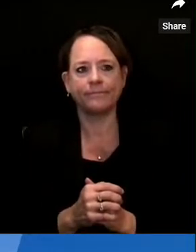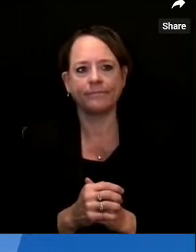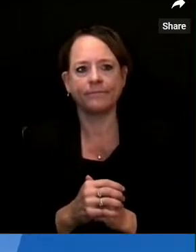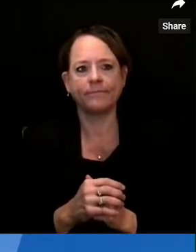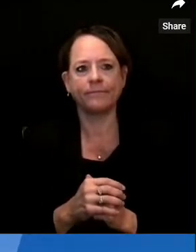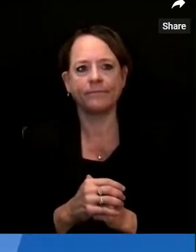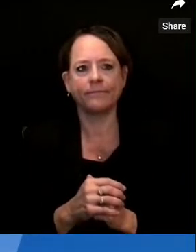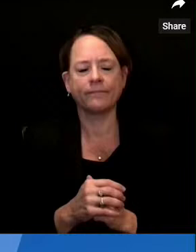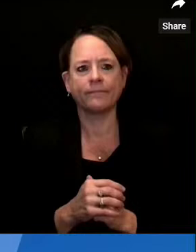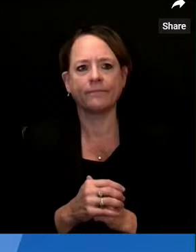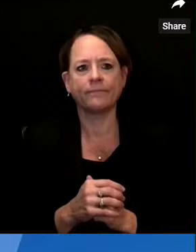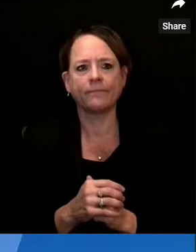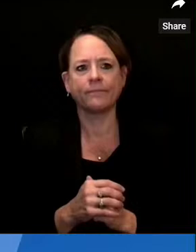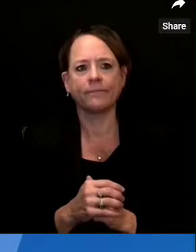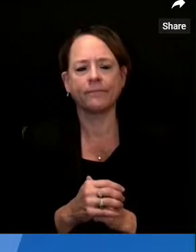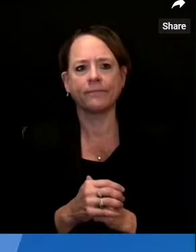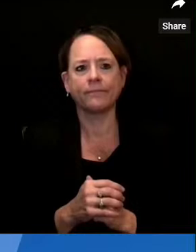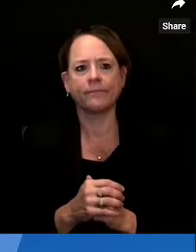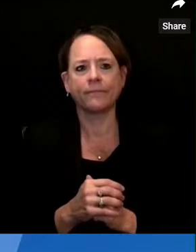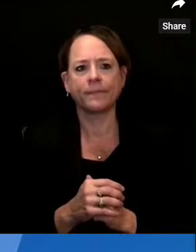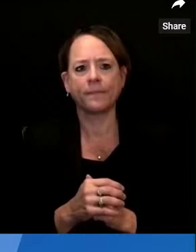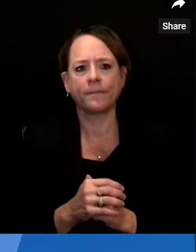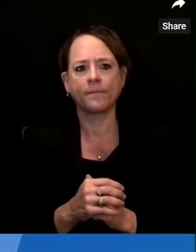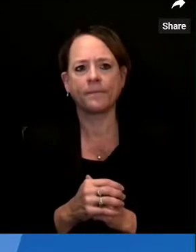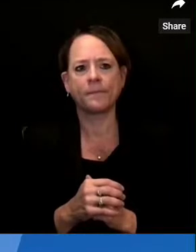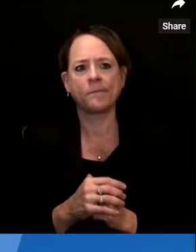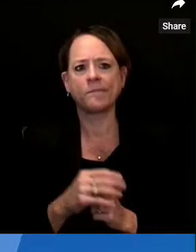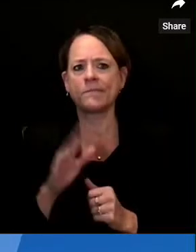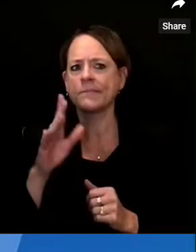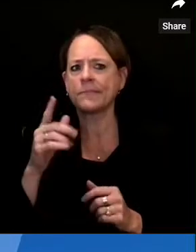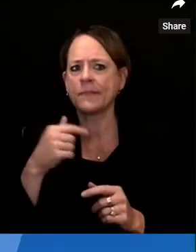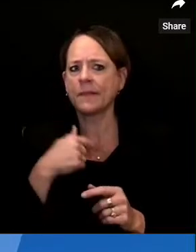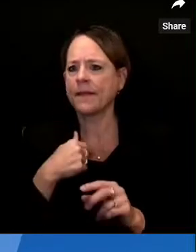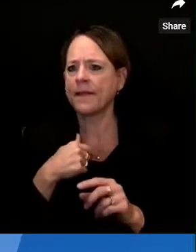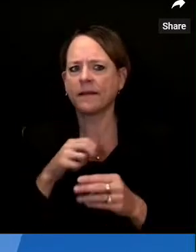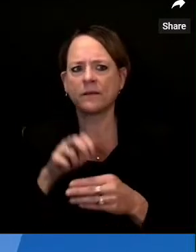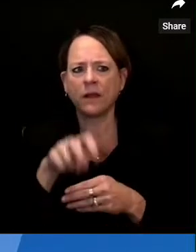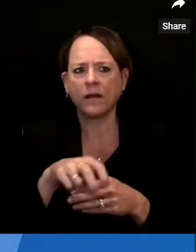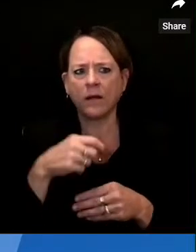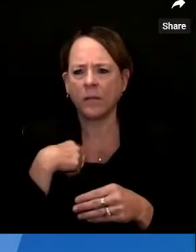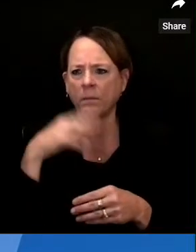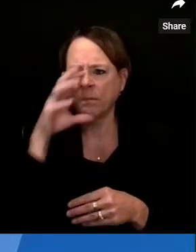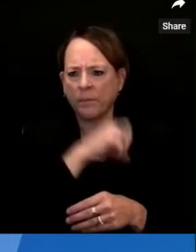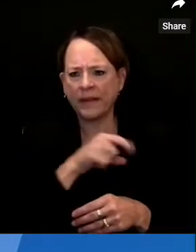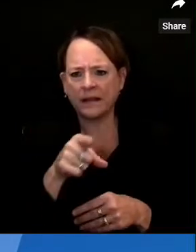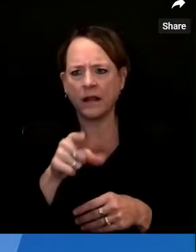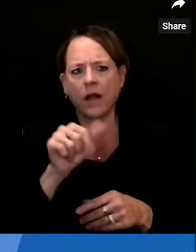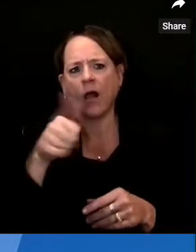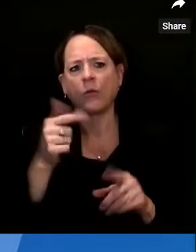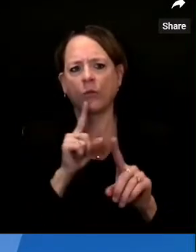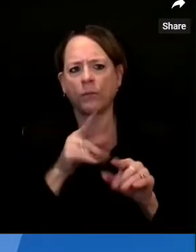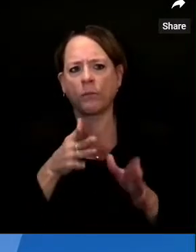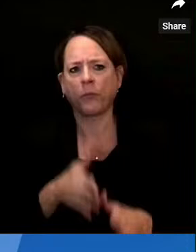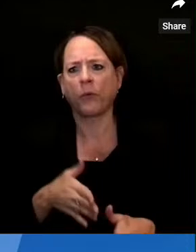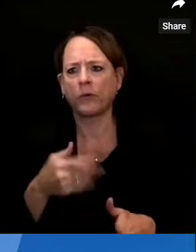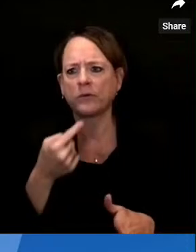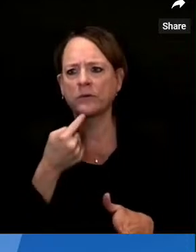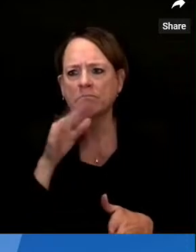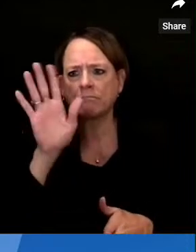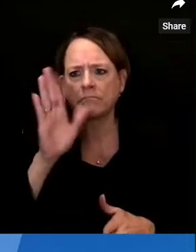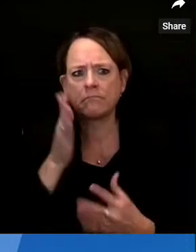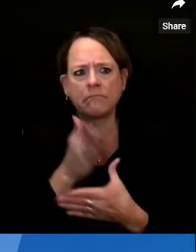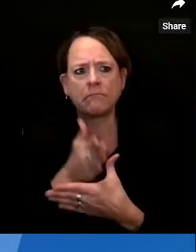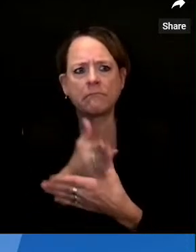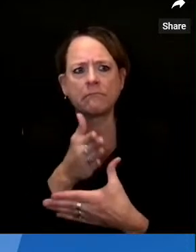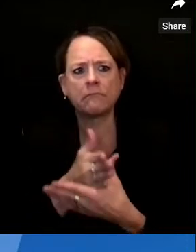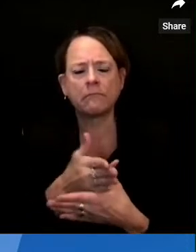with my phone. Okay, go ahead, please. Thank you. I'll make this really fast.